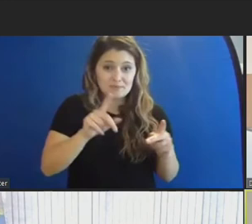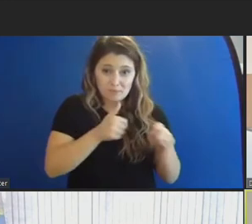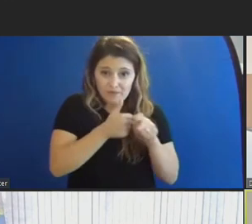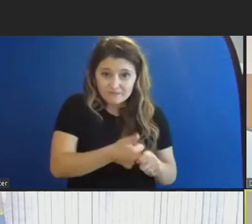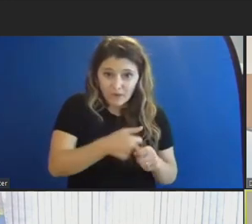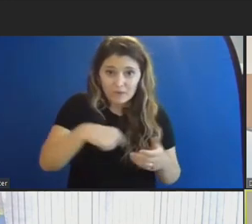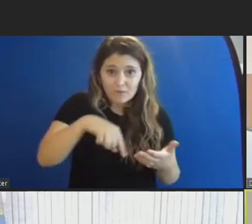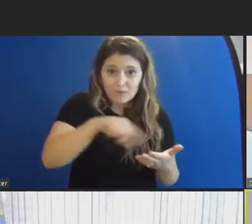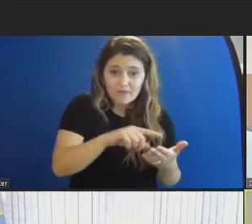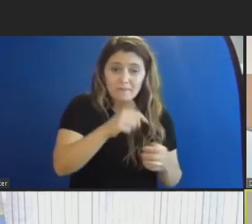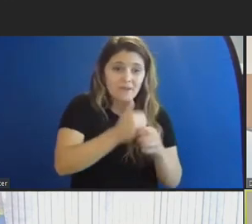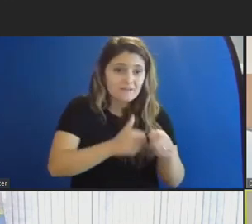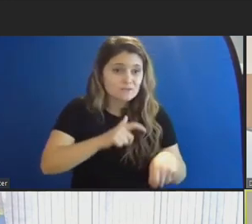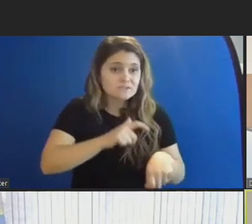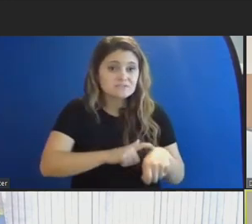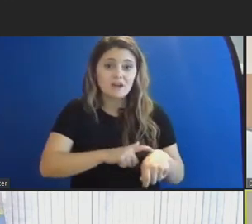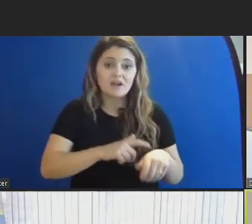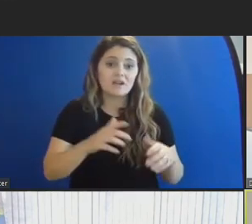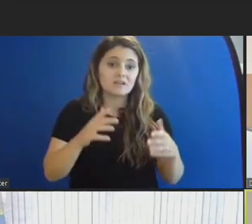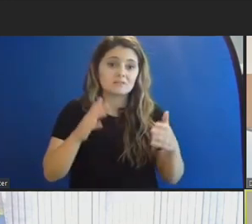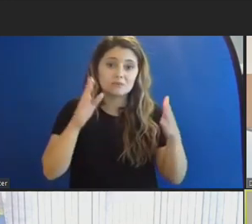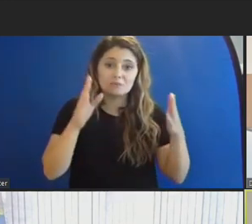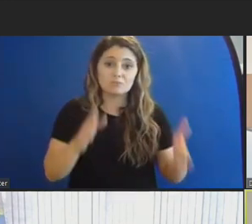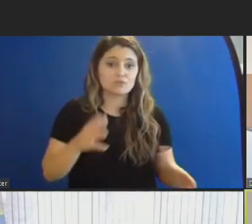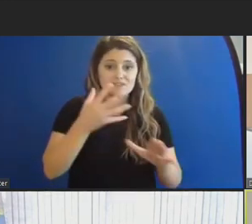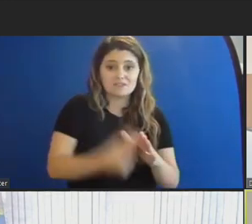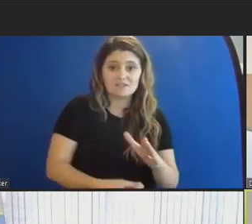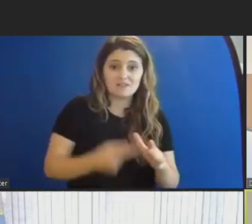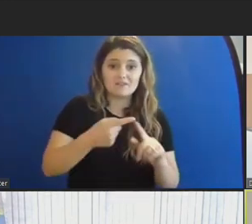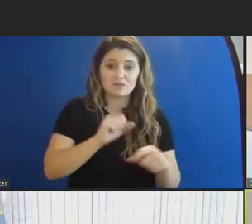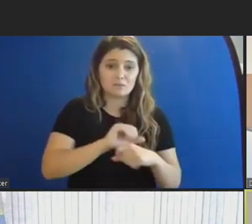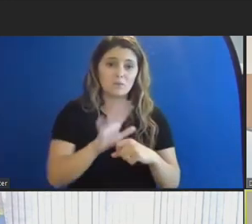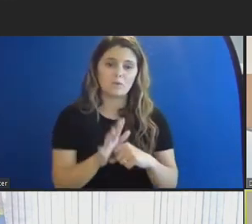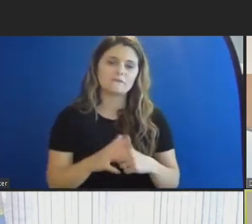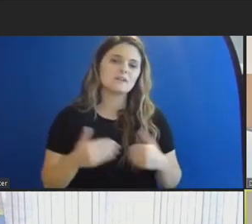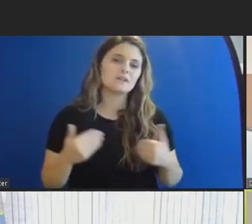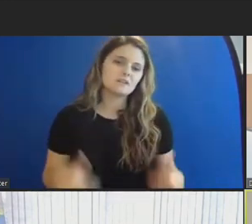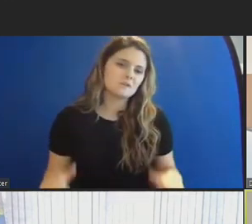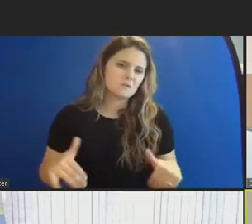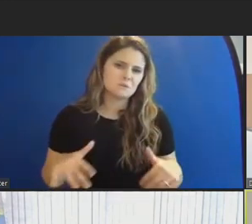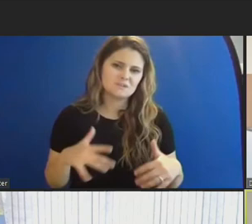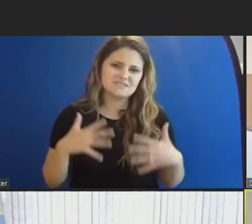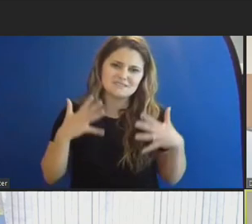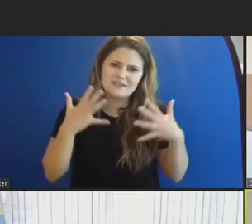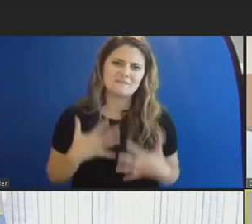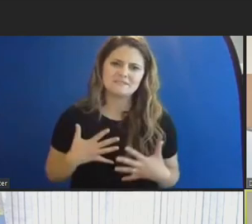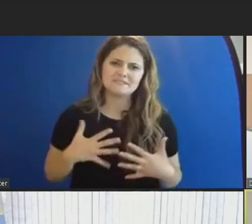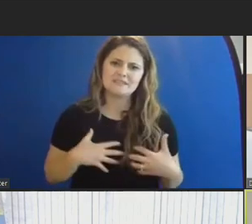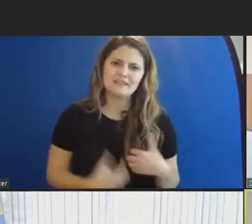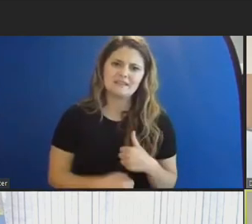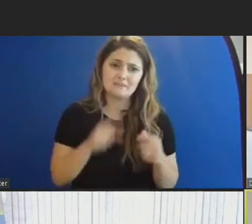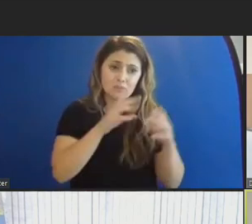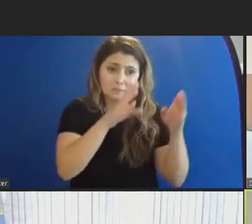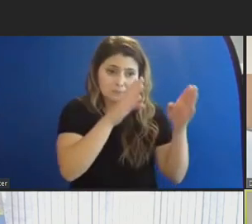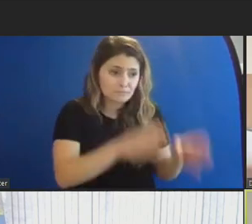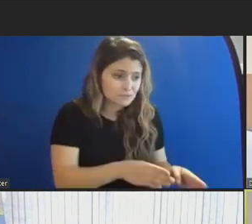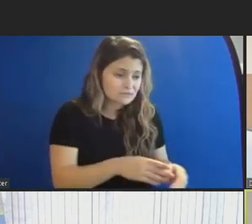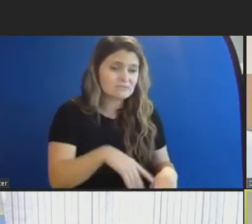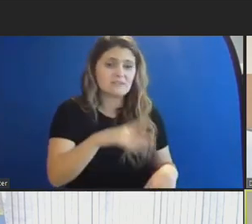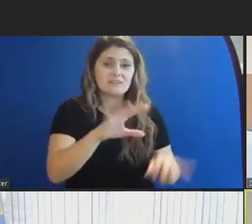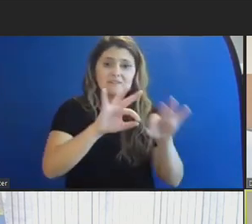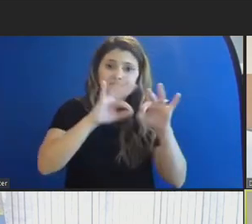them, and every time someone passes from COVID, it's devastating. It's devastating for that family, for the